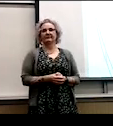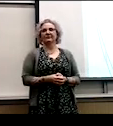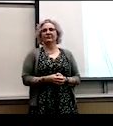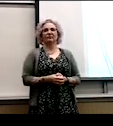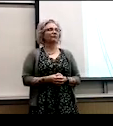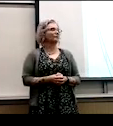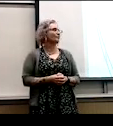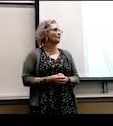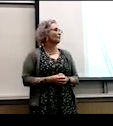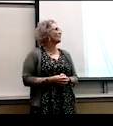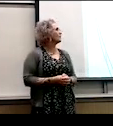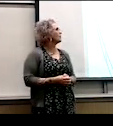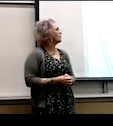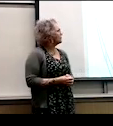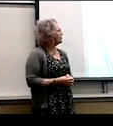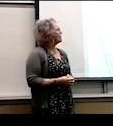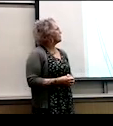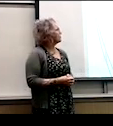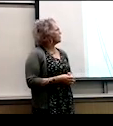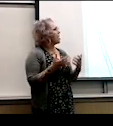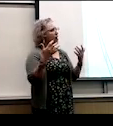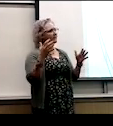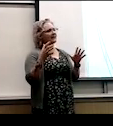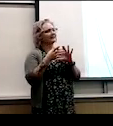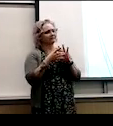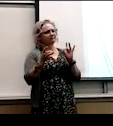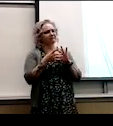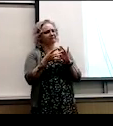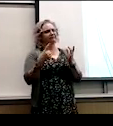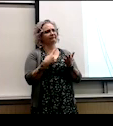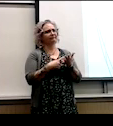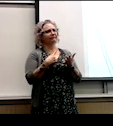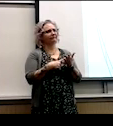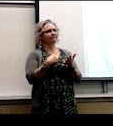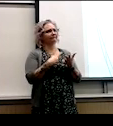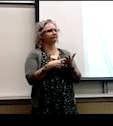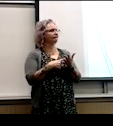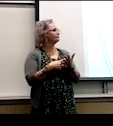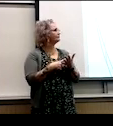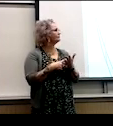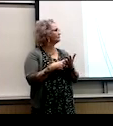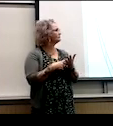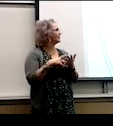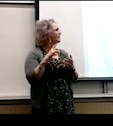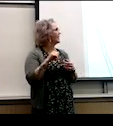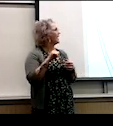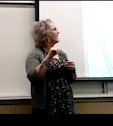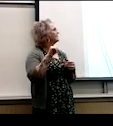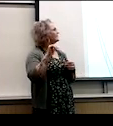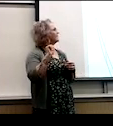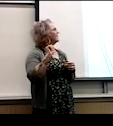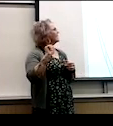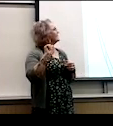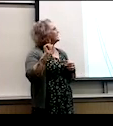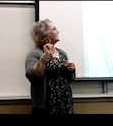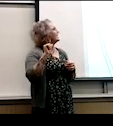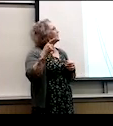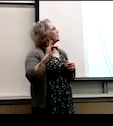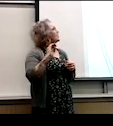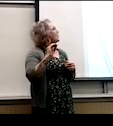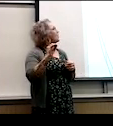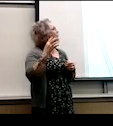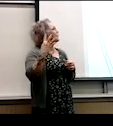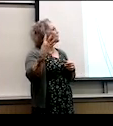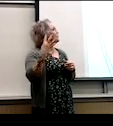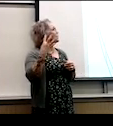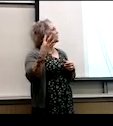Yeah, so I highlighted this already in the beginning with the notation about the ApoE4 allele. So in the assessment is where this is